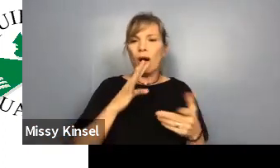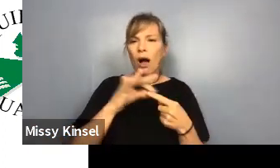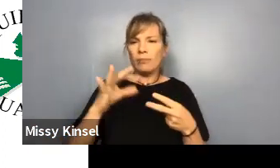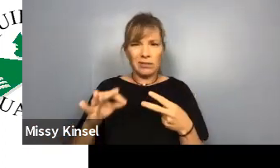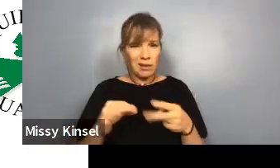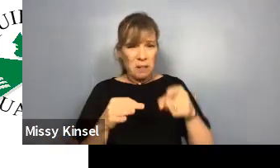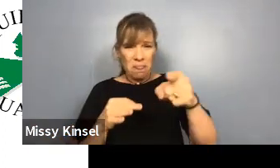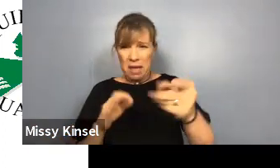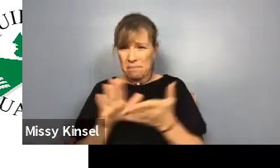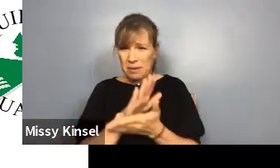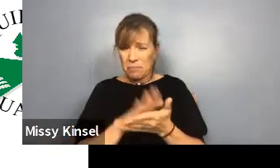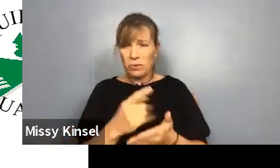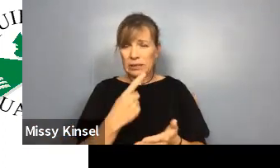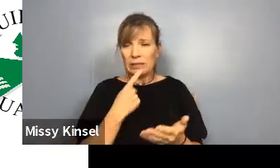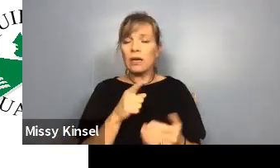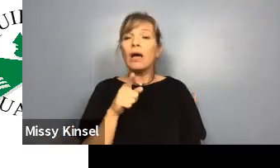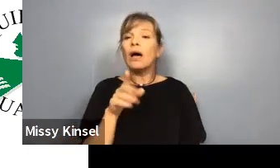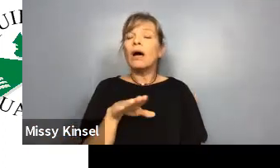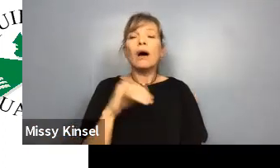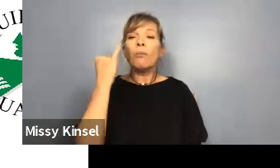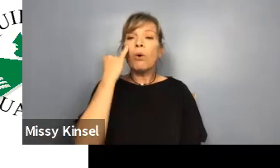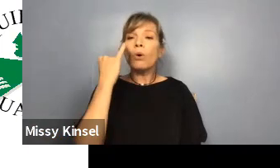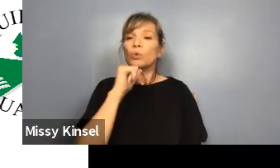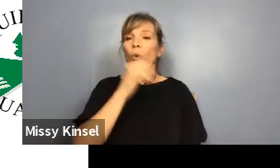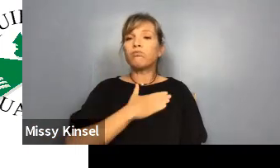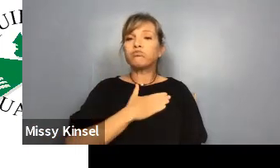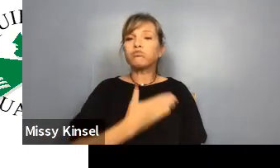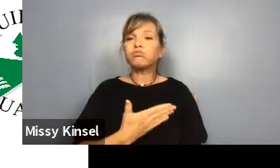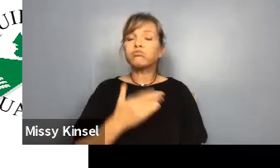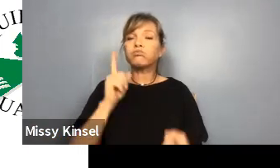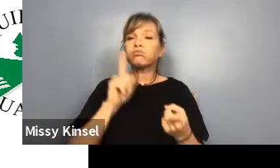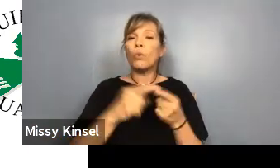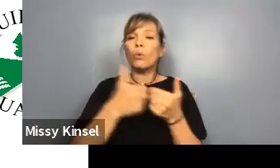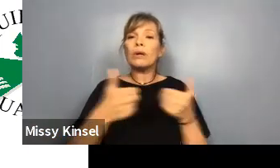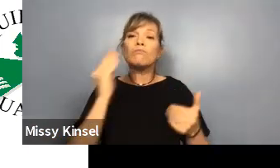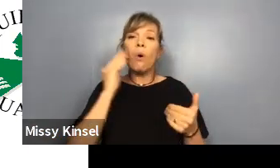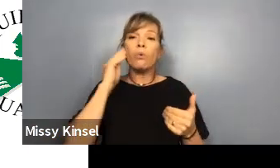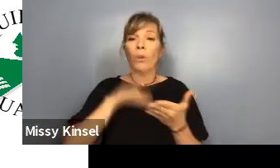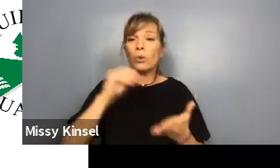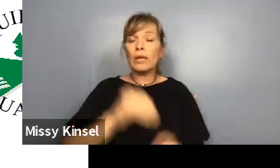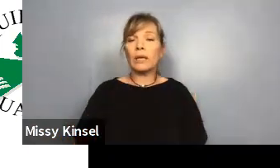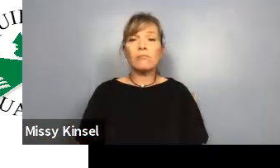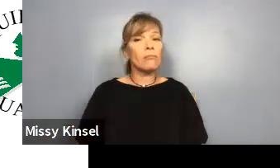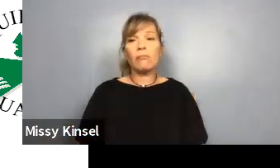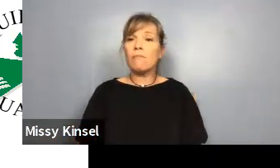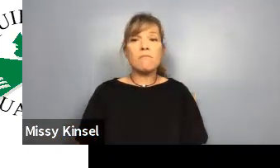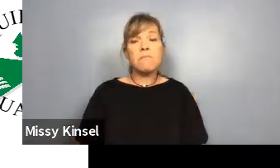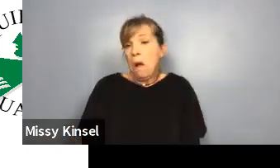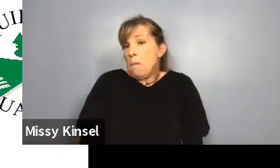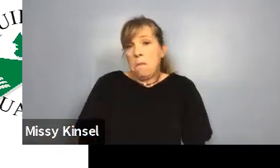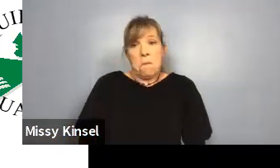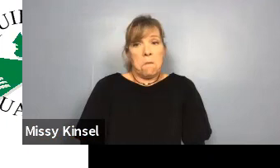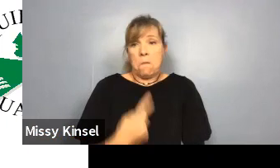saying, if you don't consent to remote learning, then we're not